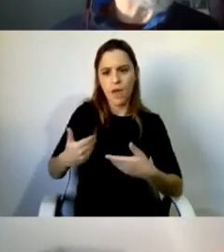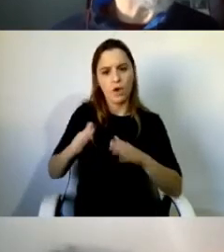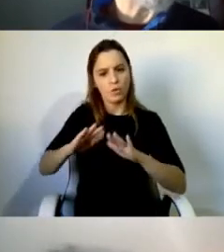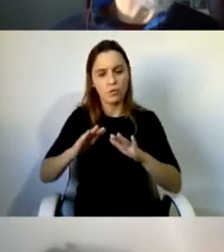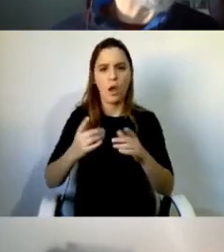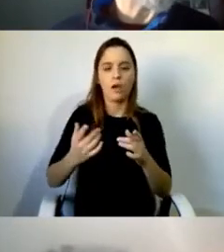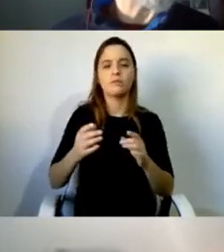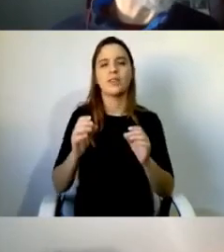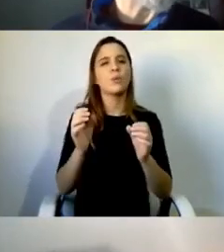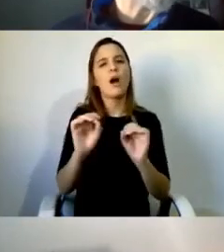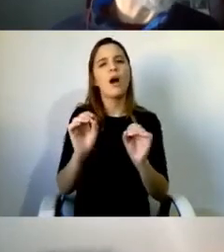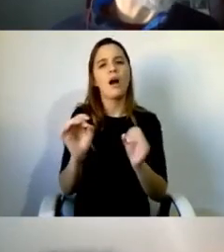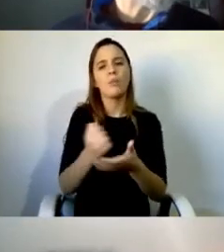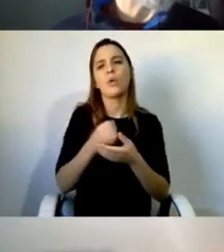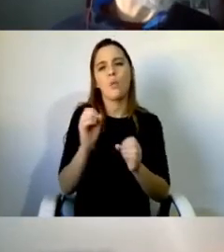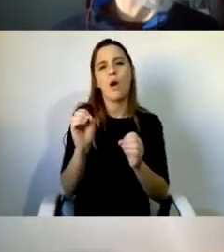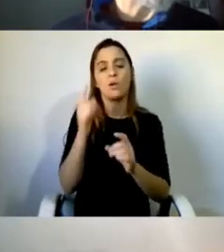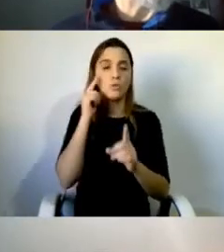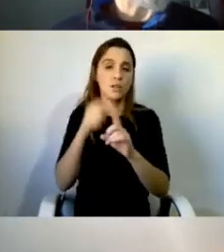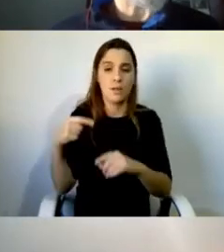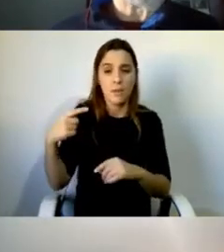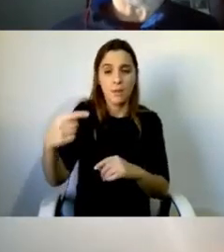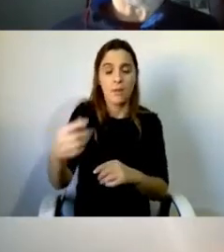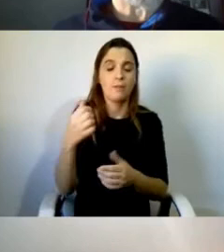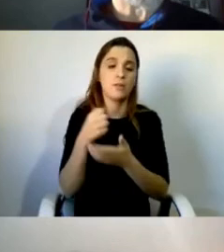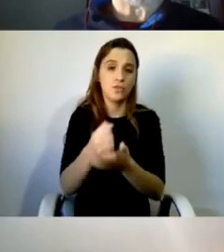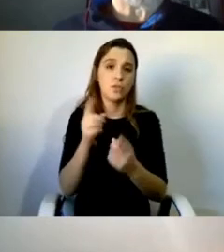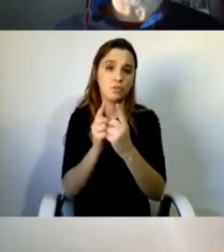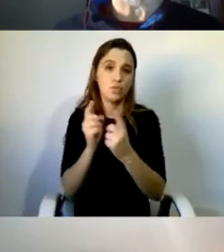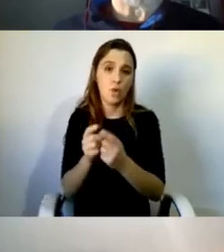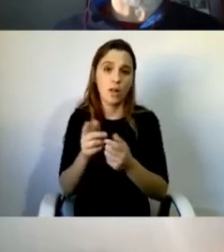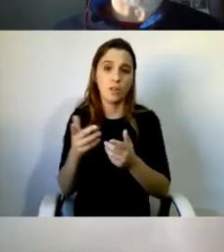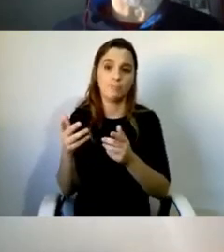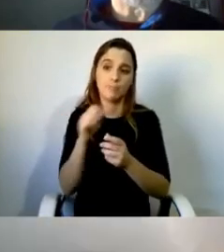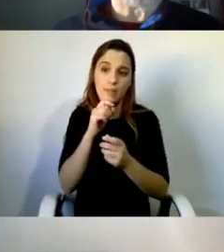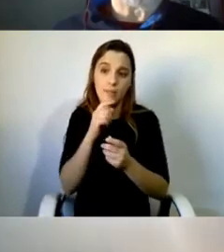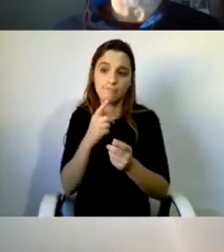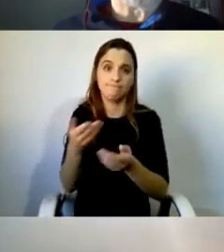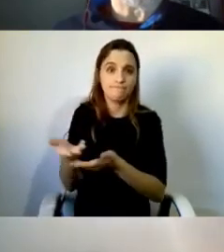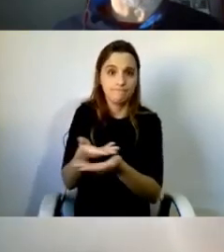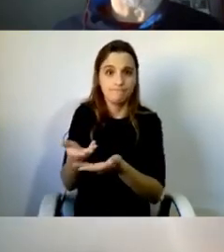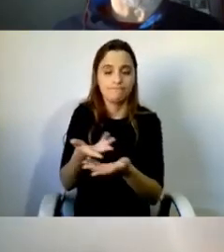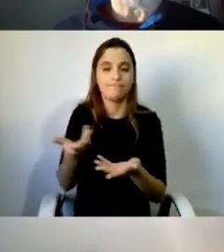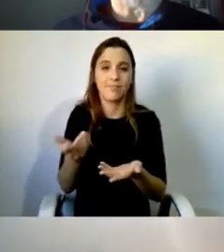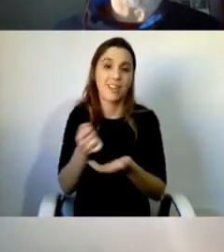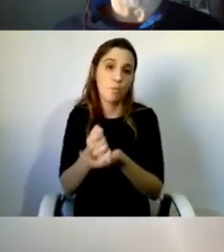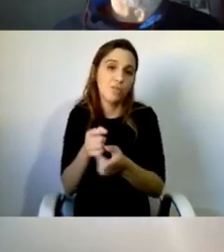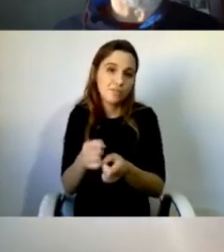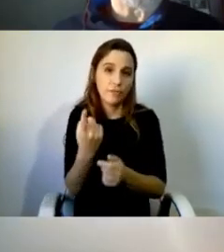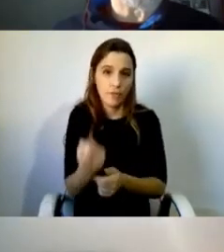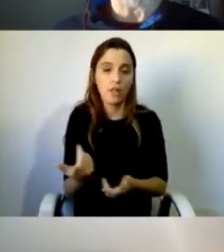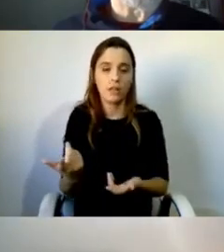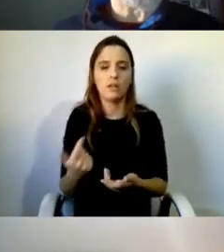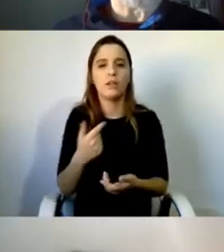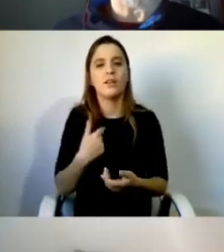extremely, extremely important. And I was really glad to share this Bulgarian experience,